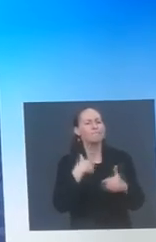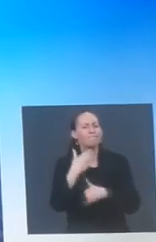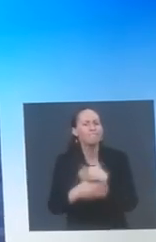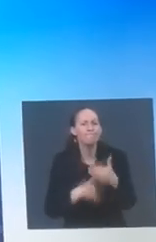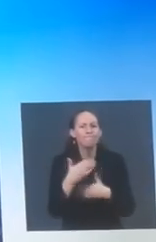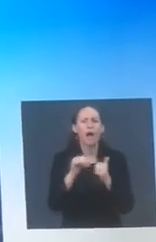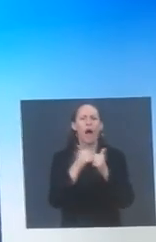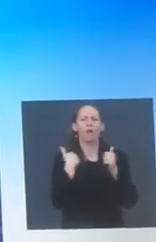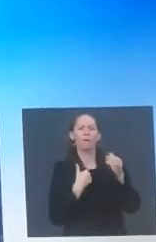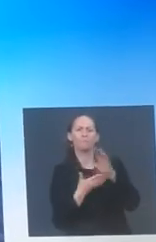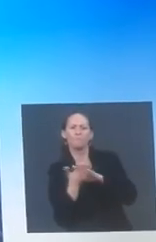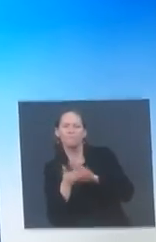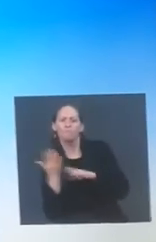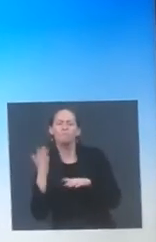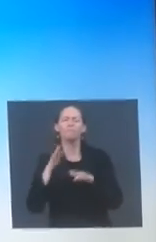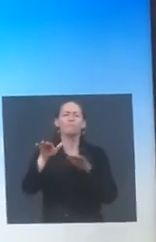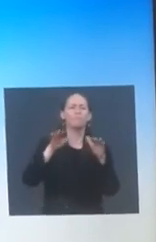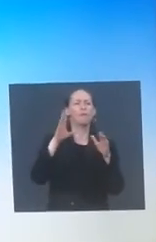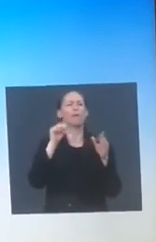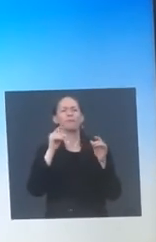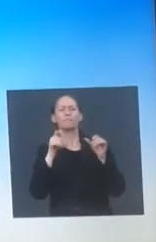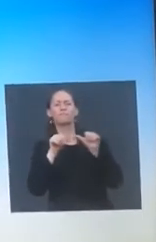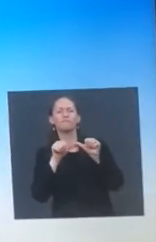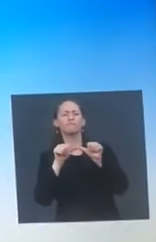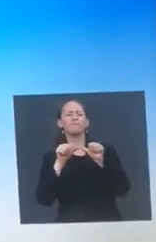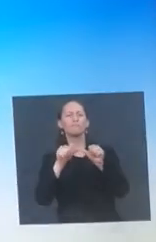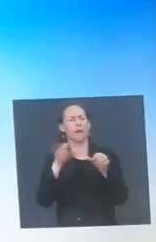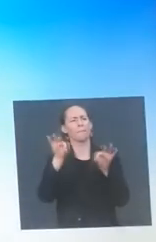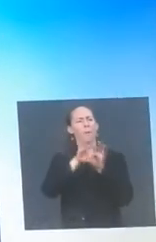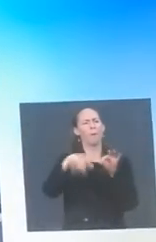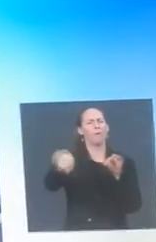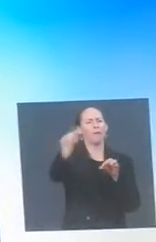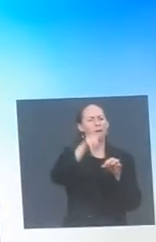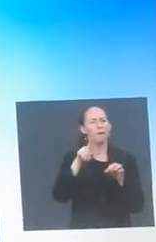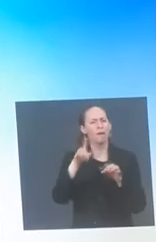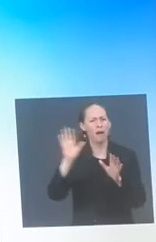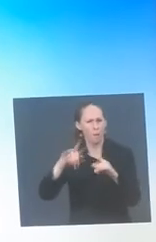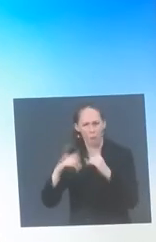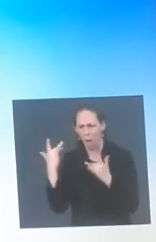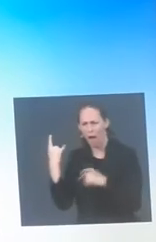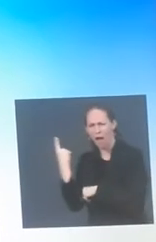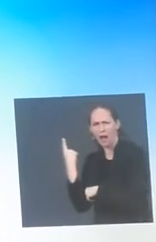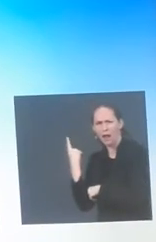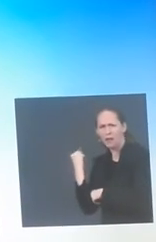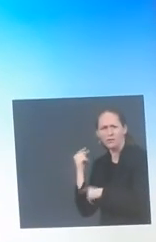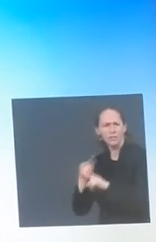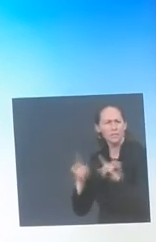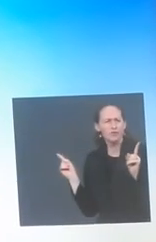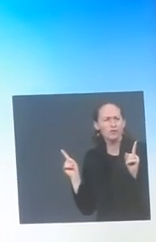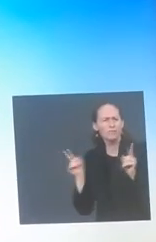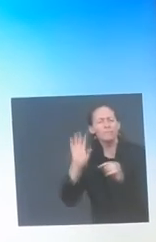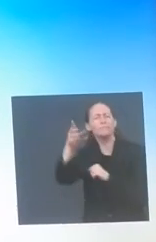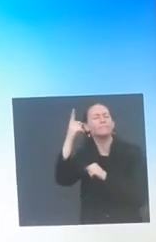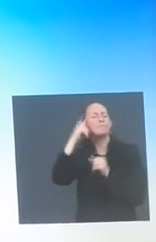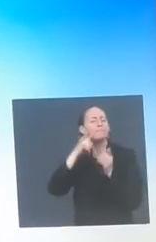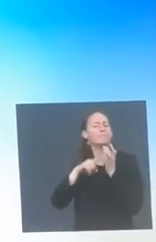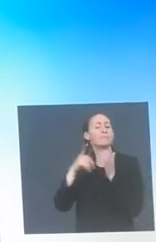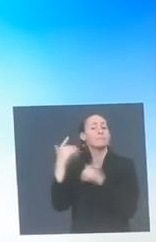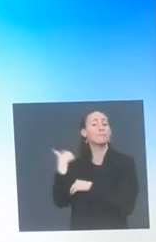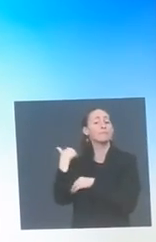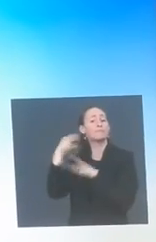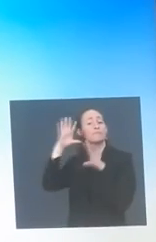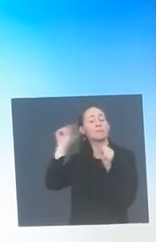he will continue to govern. And I think that's what's important for people to watch. So then what's changed since last year when he said, I will not do what this president, former President Trump does,